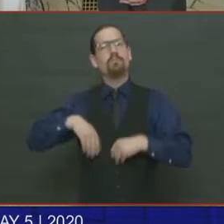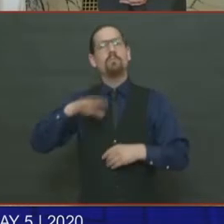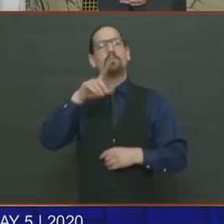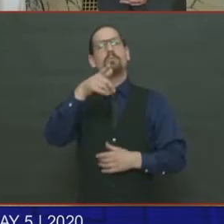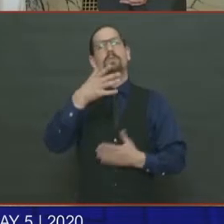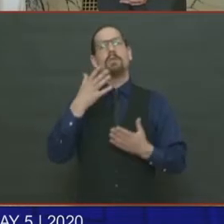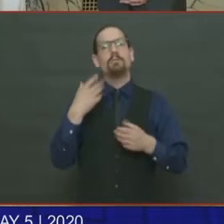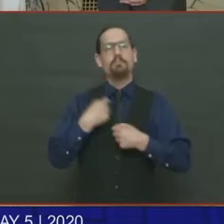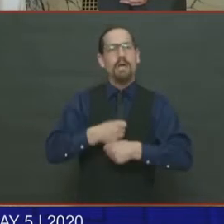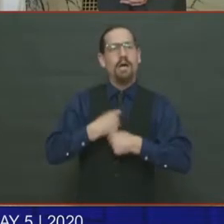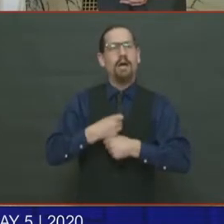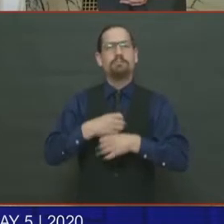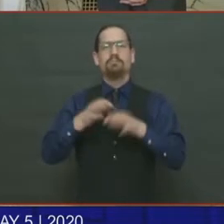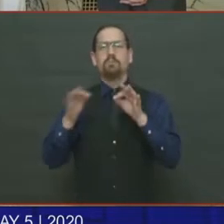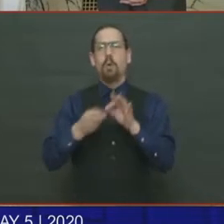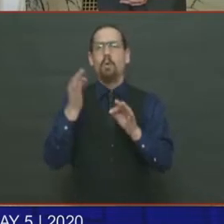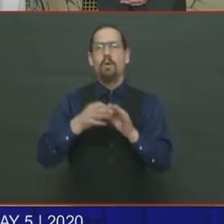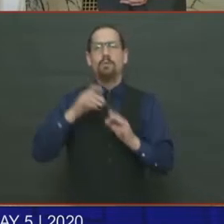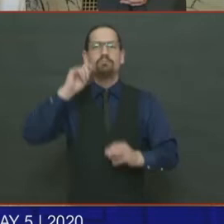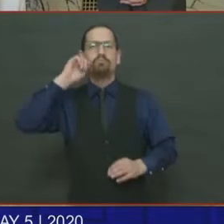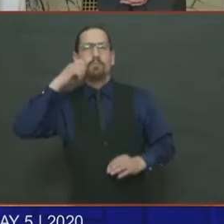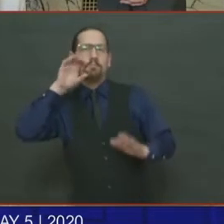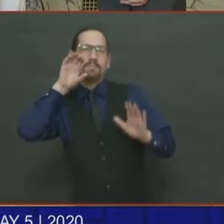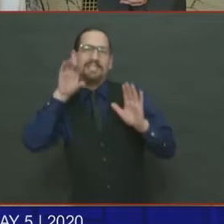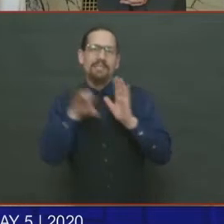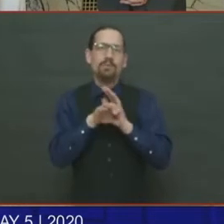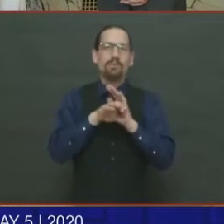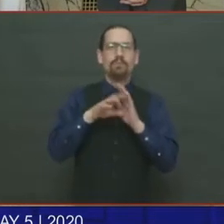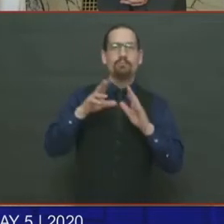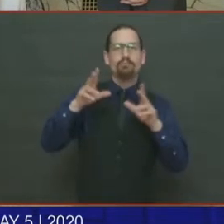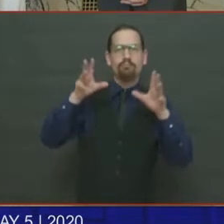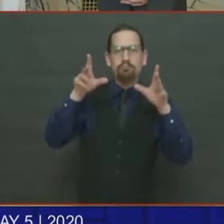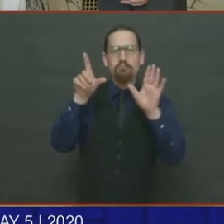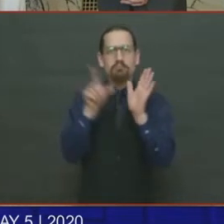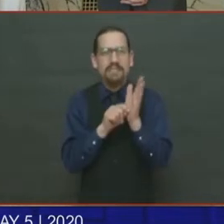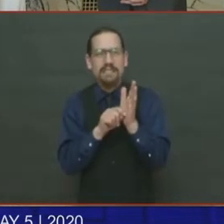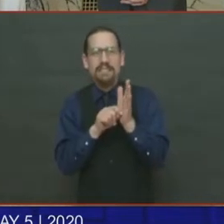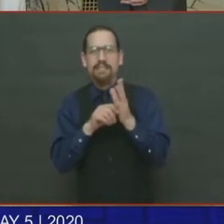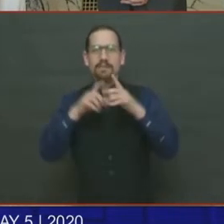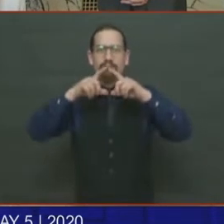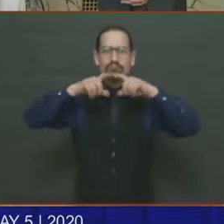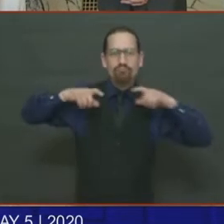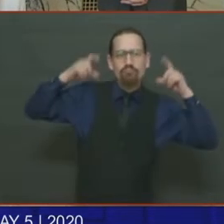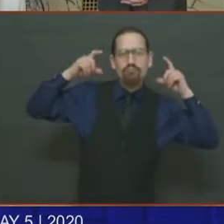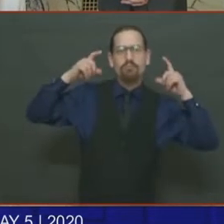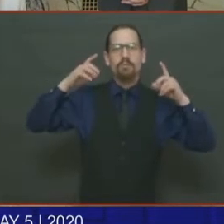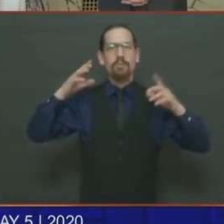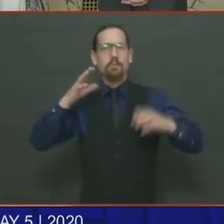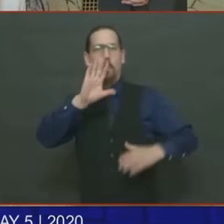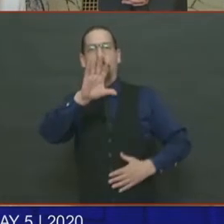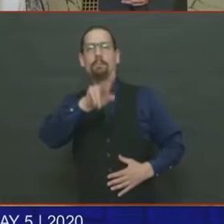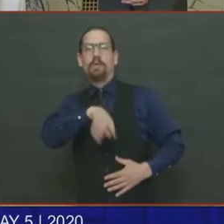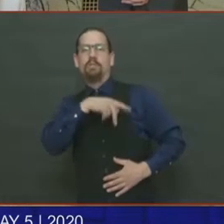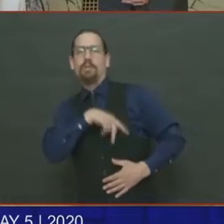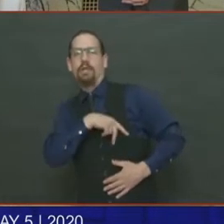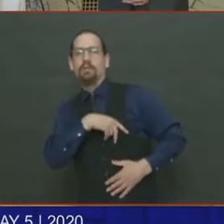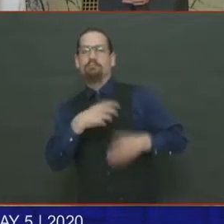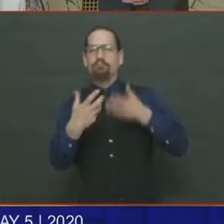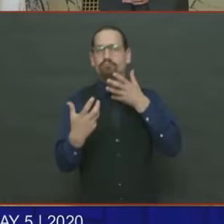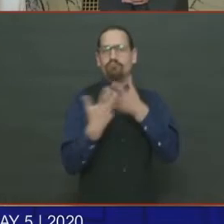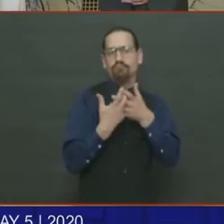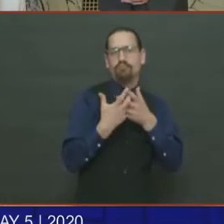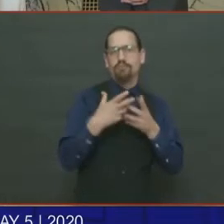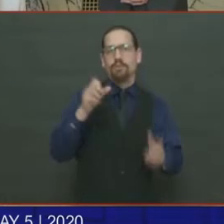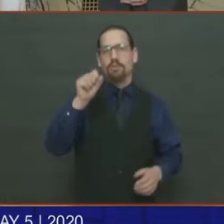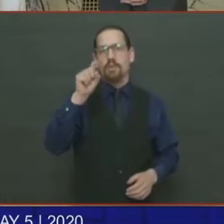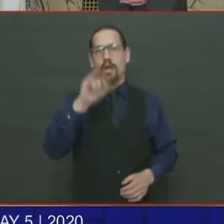it together and get creative in how we are talking about it, how we're communicating with each